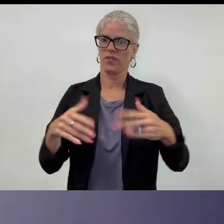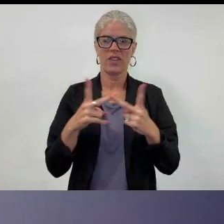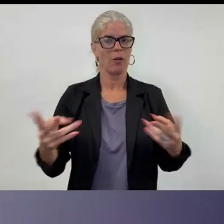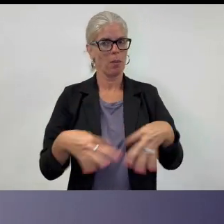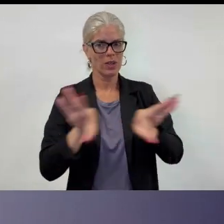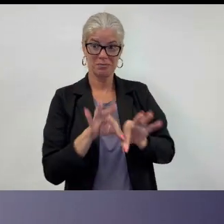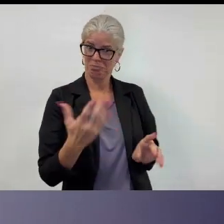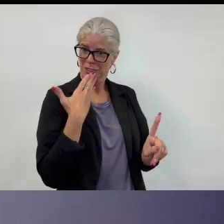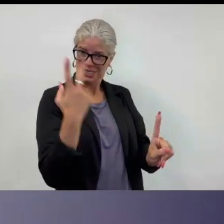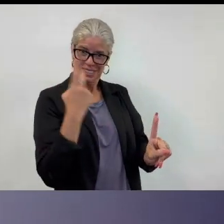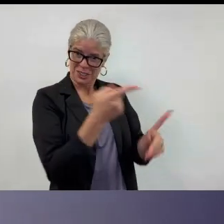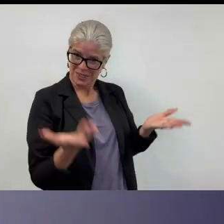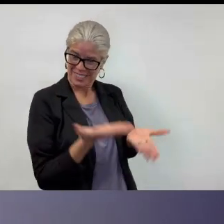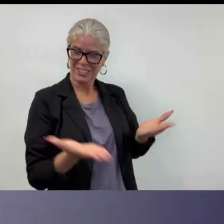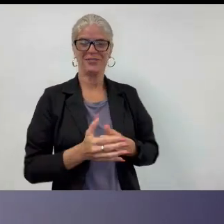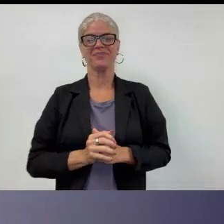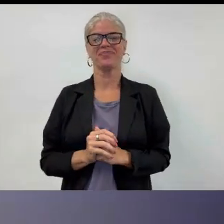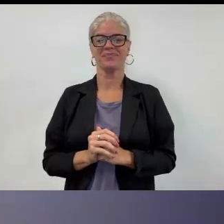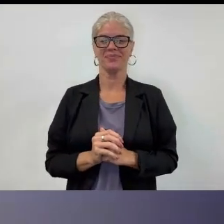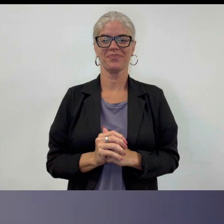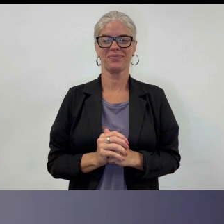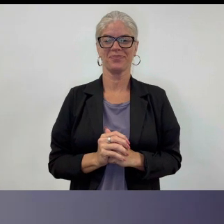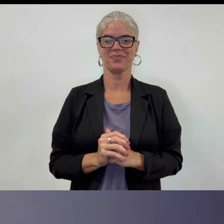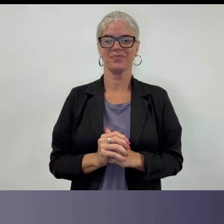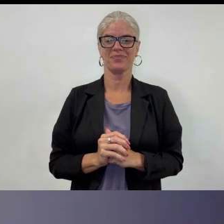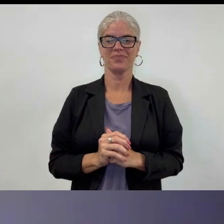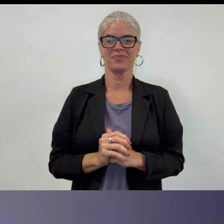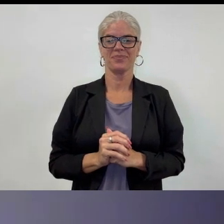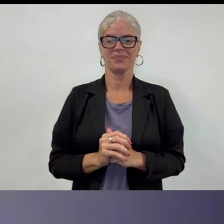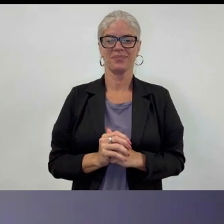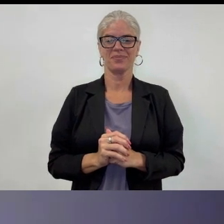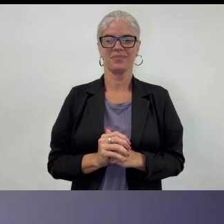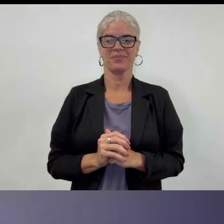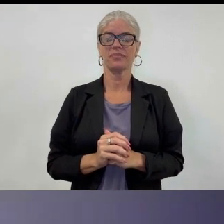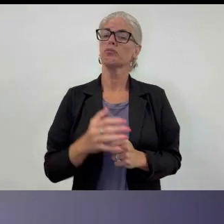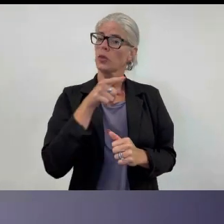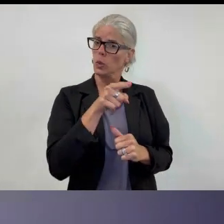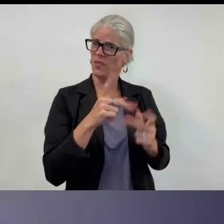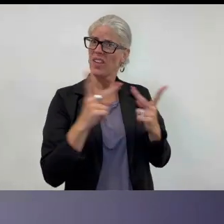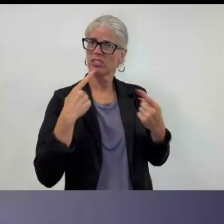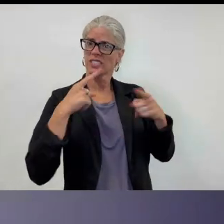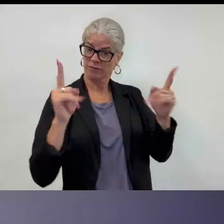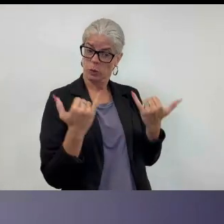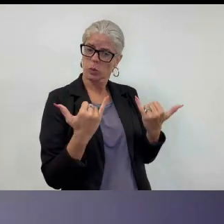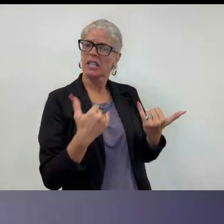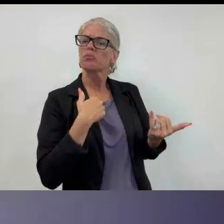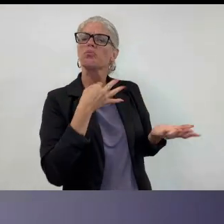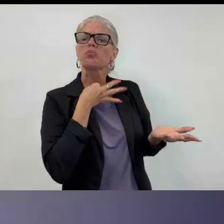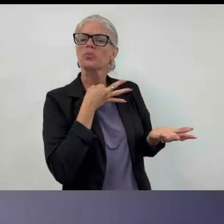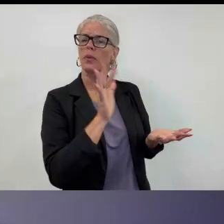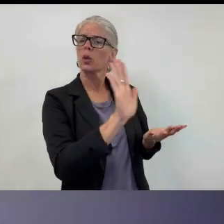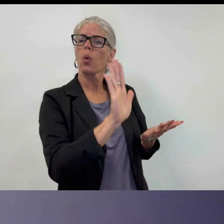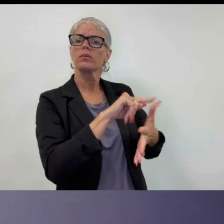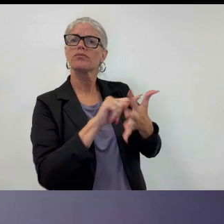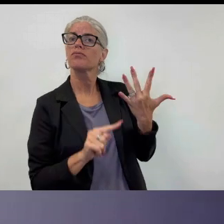critical, just so critical. So it's nice to see that you have done that and that you are so successful in